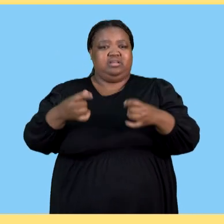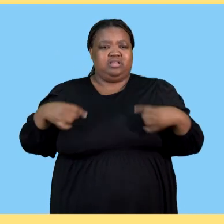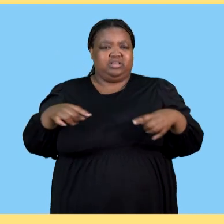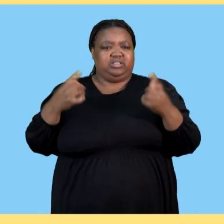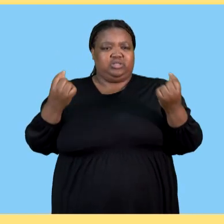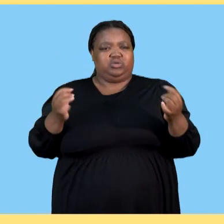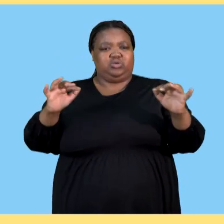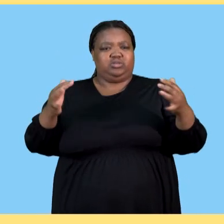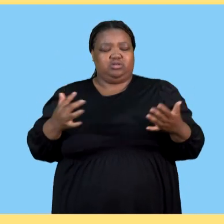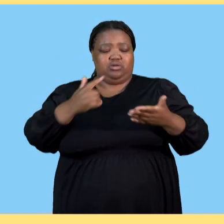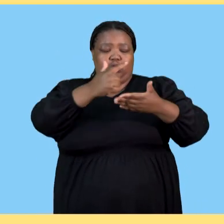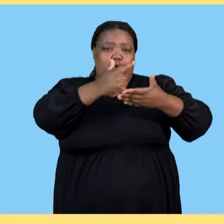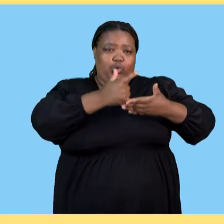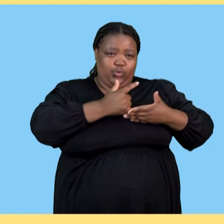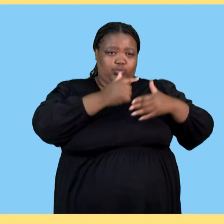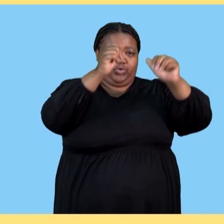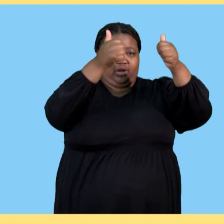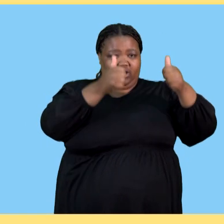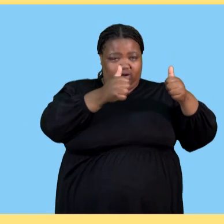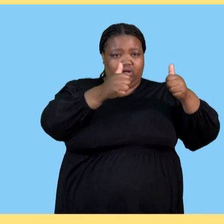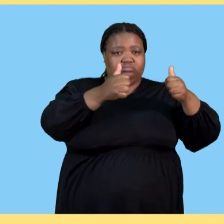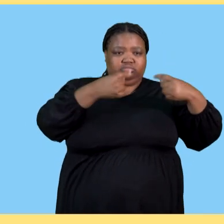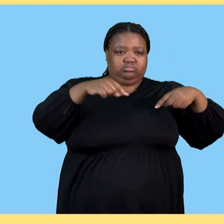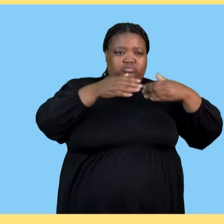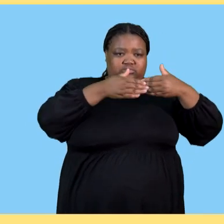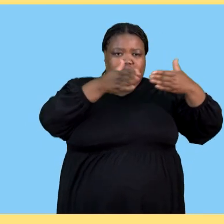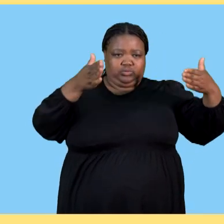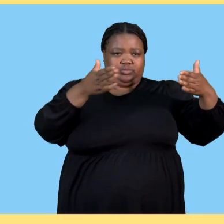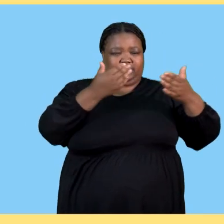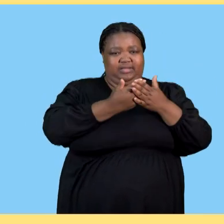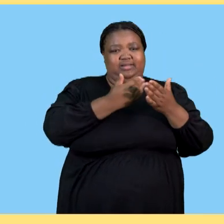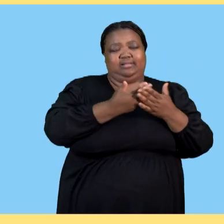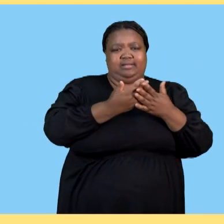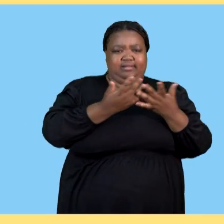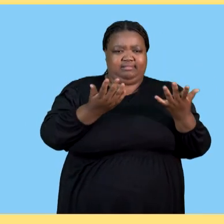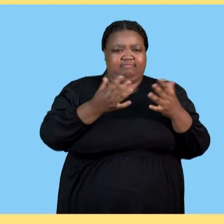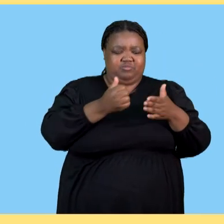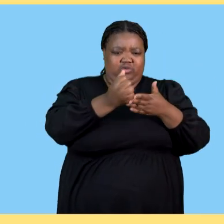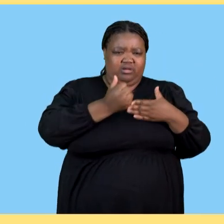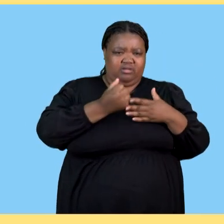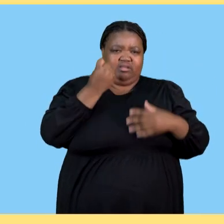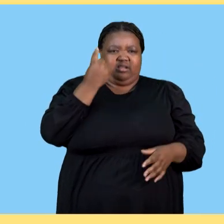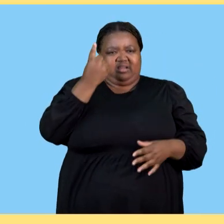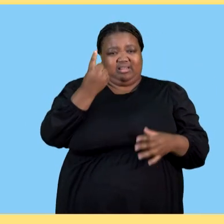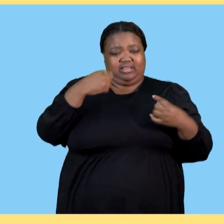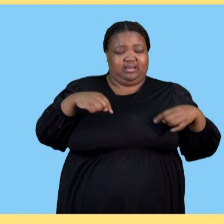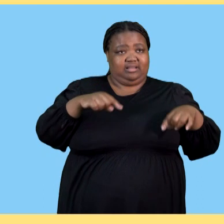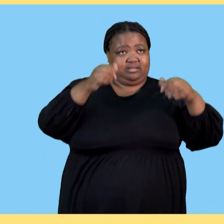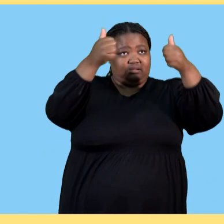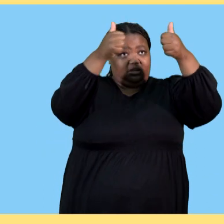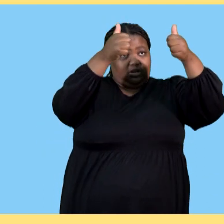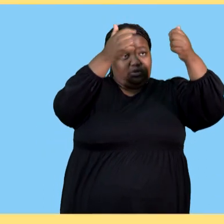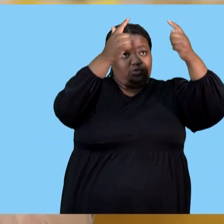very easy, we can open a loan account that will allow us to understand how our loan is going